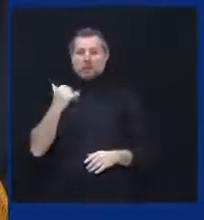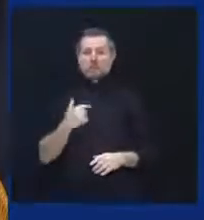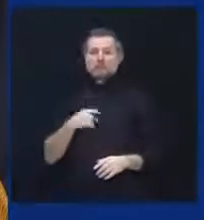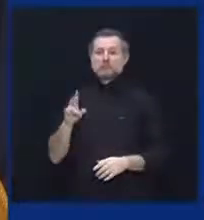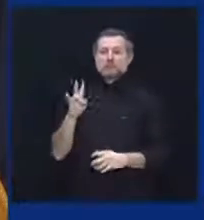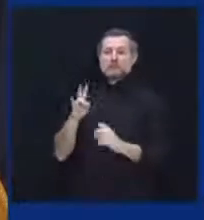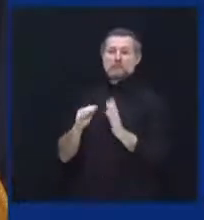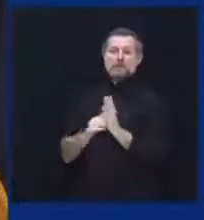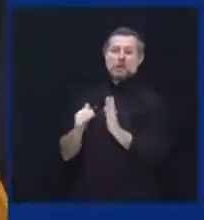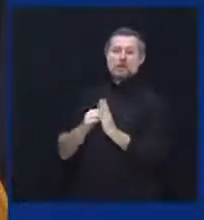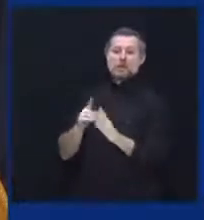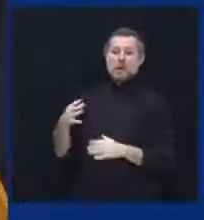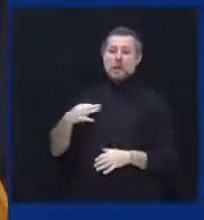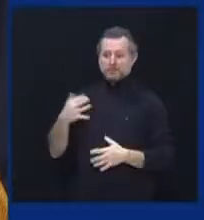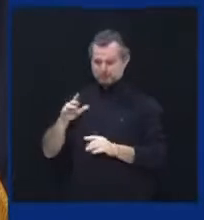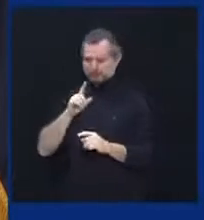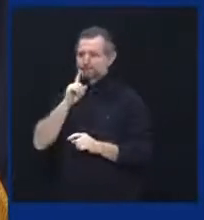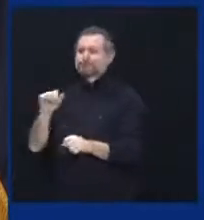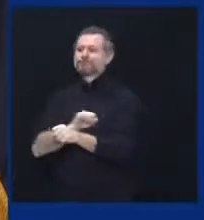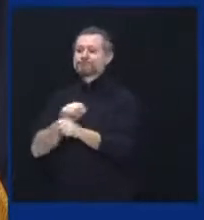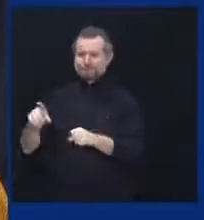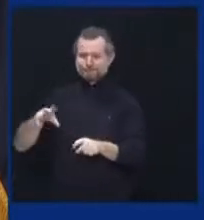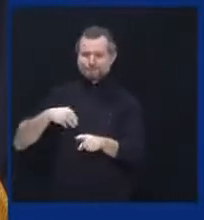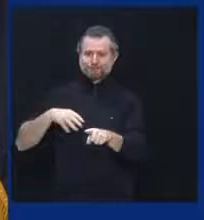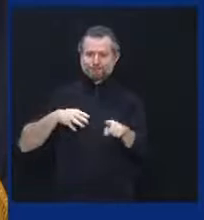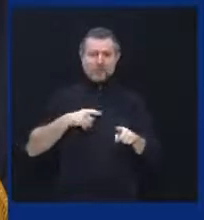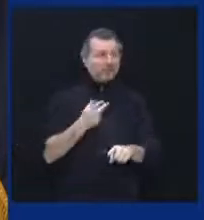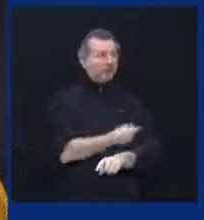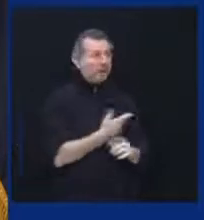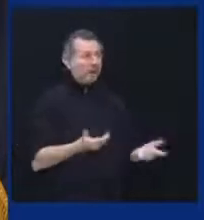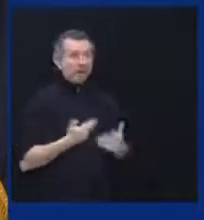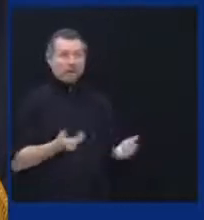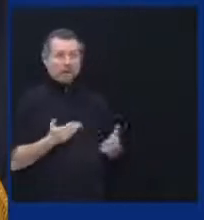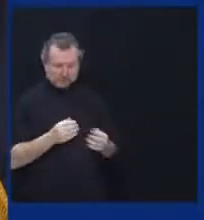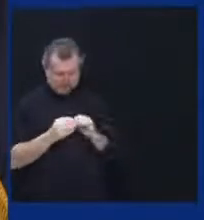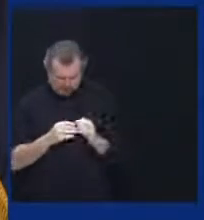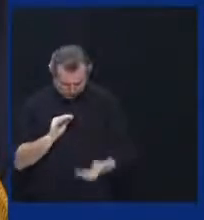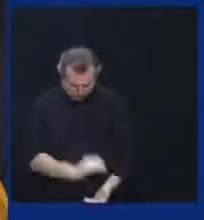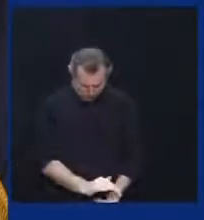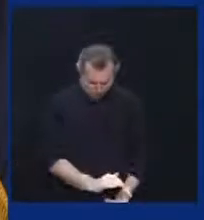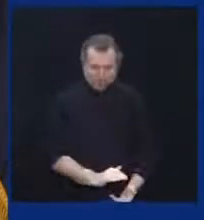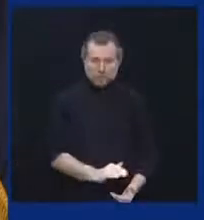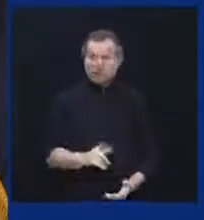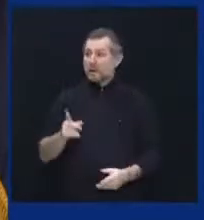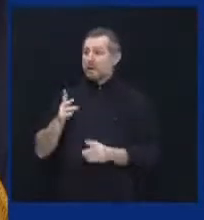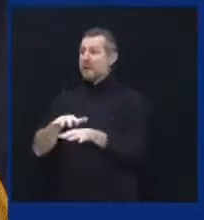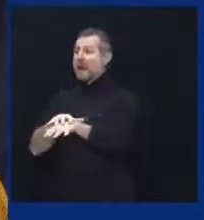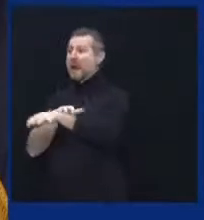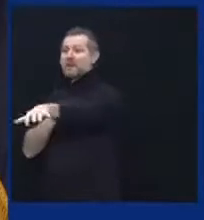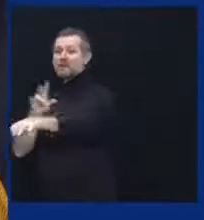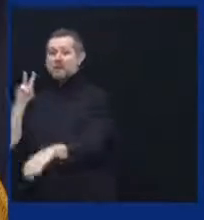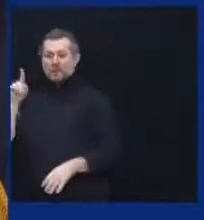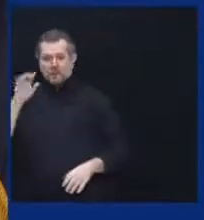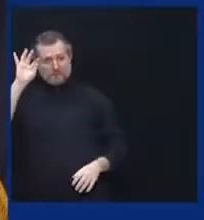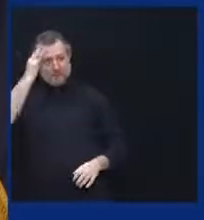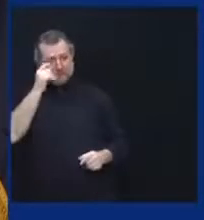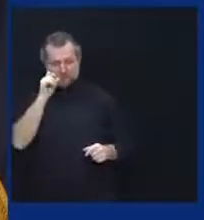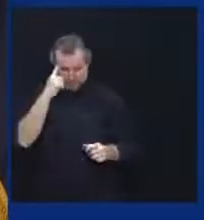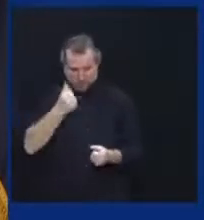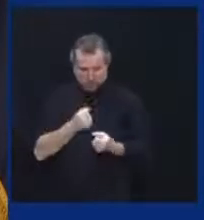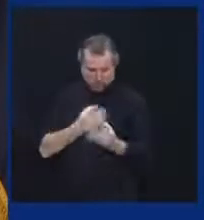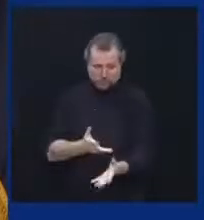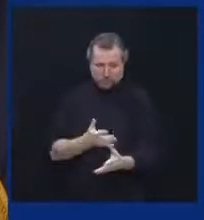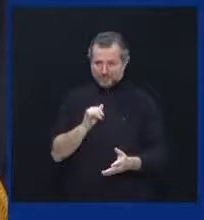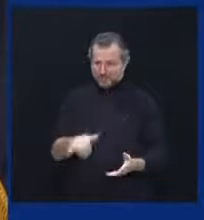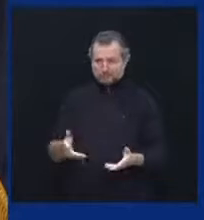for 300,000 vaccines. That's the situation that the federal government created. All